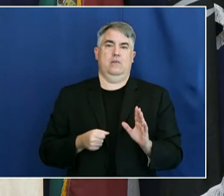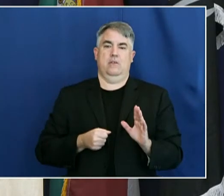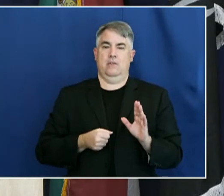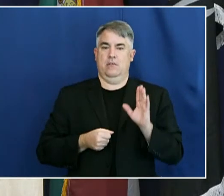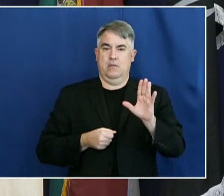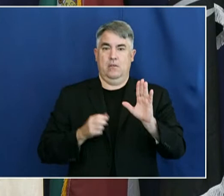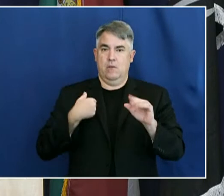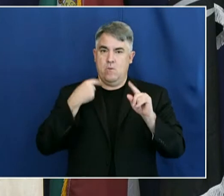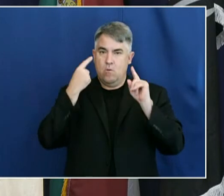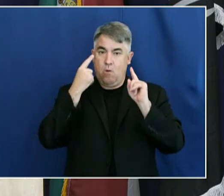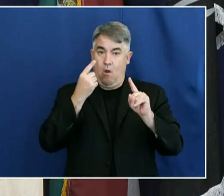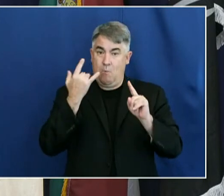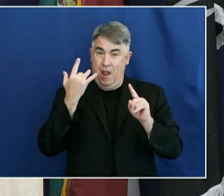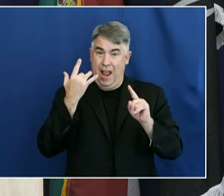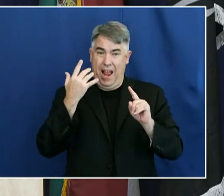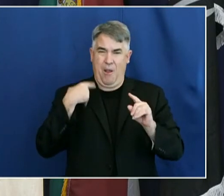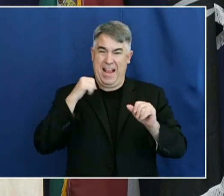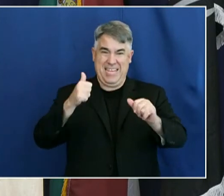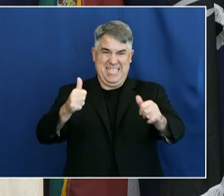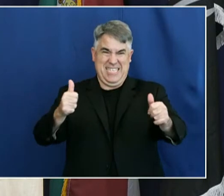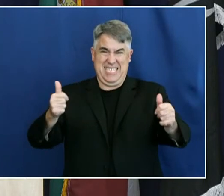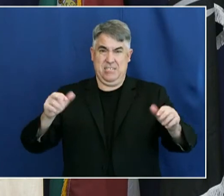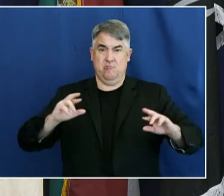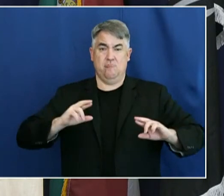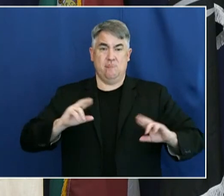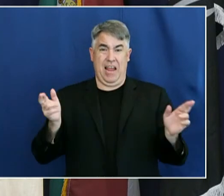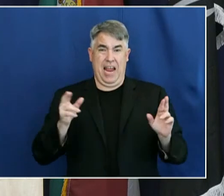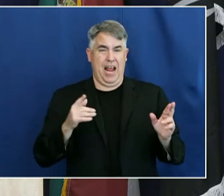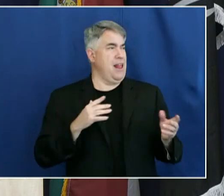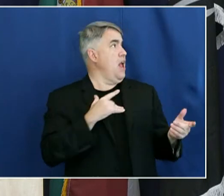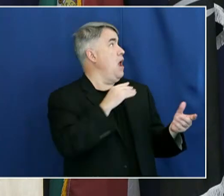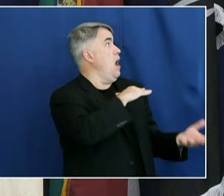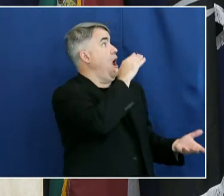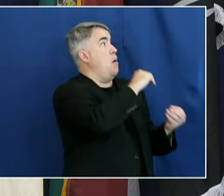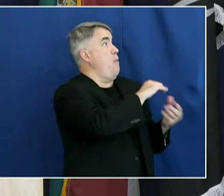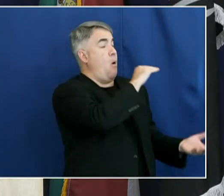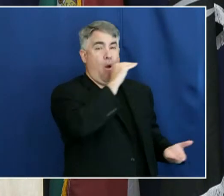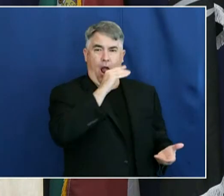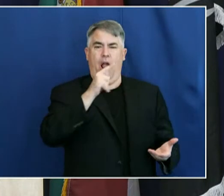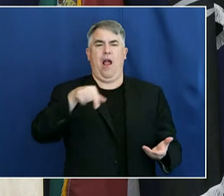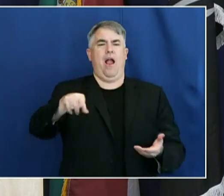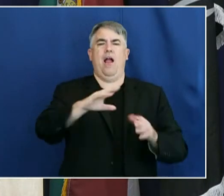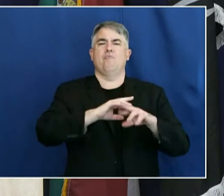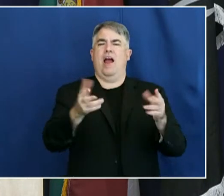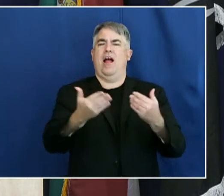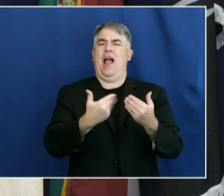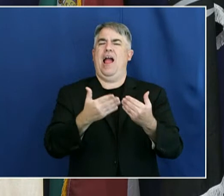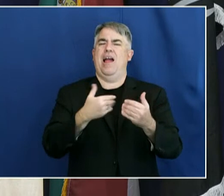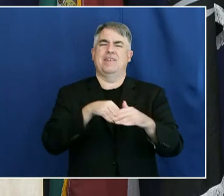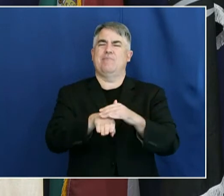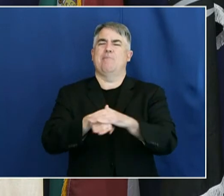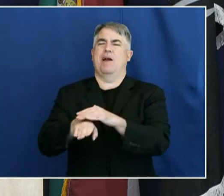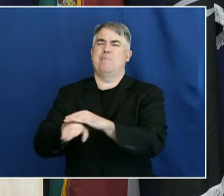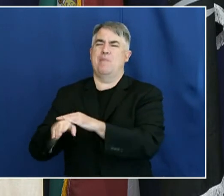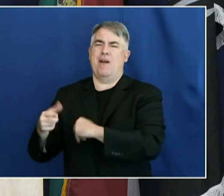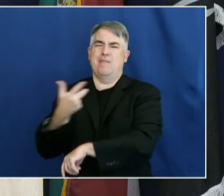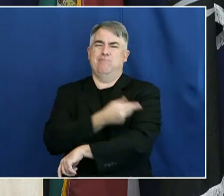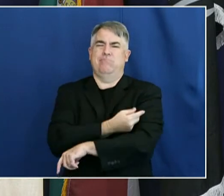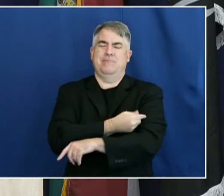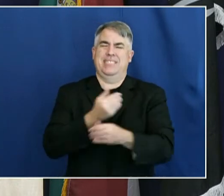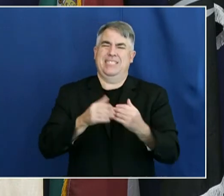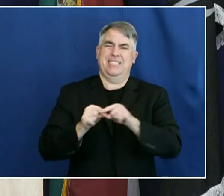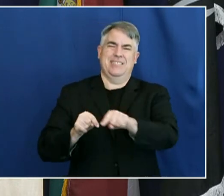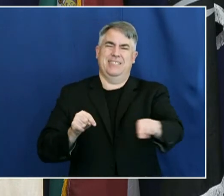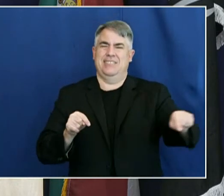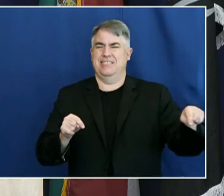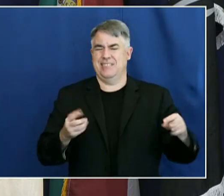distributed system where people have easy and convenient access in, but two, we are preparing because those week-over-week numbers could jump significantly, and